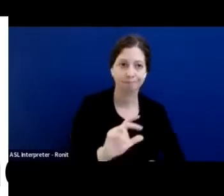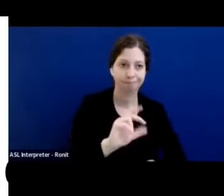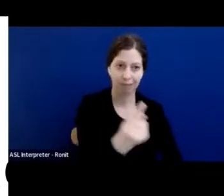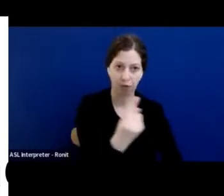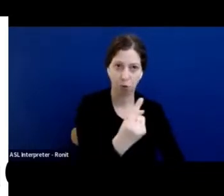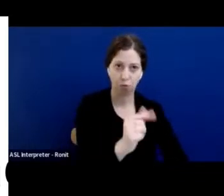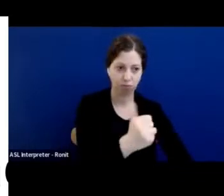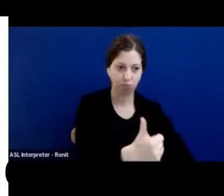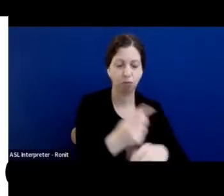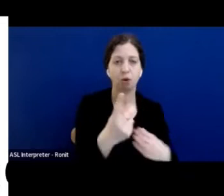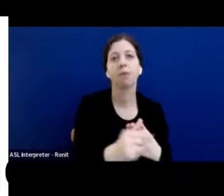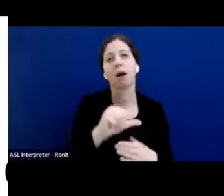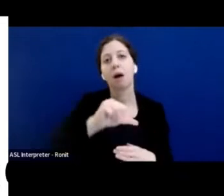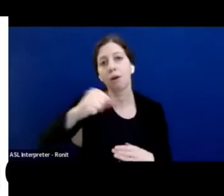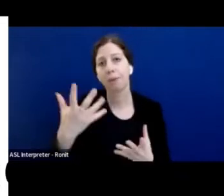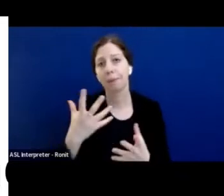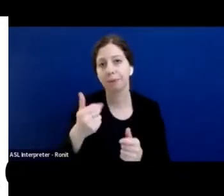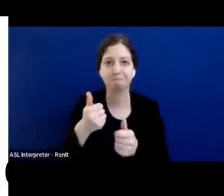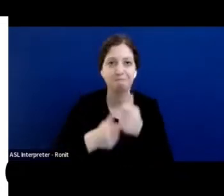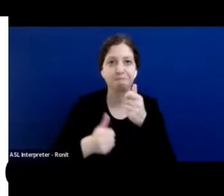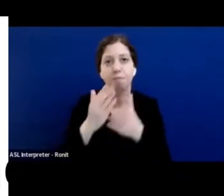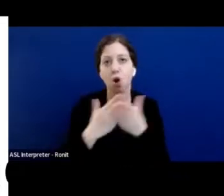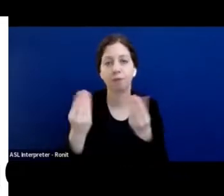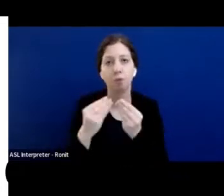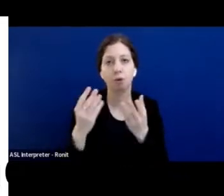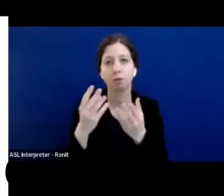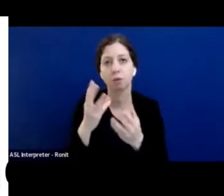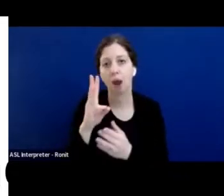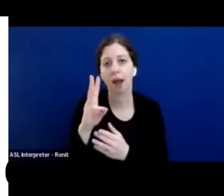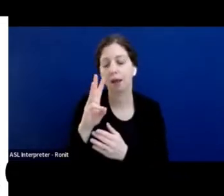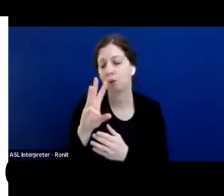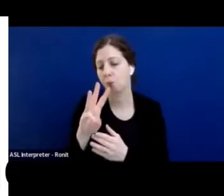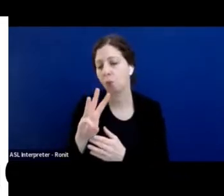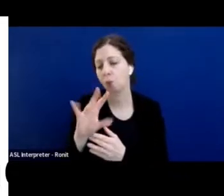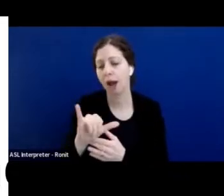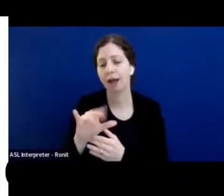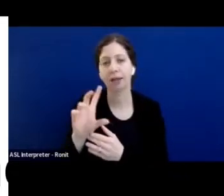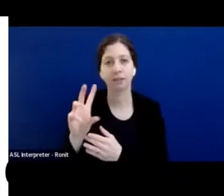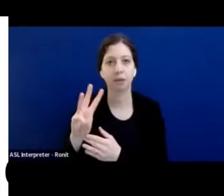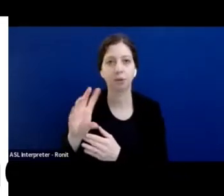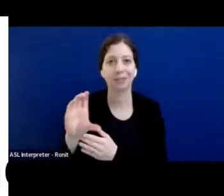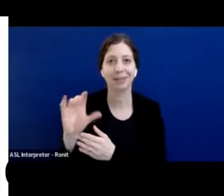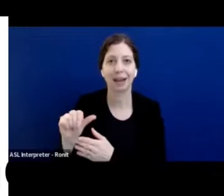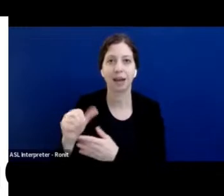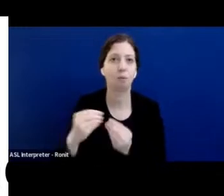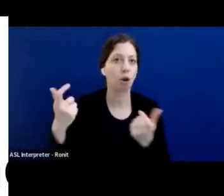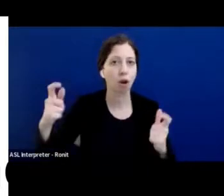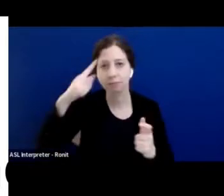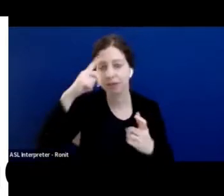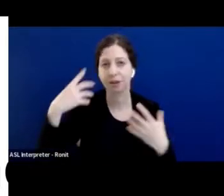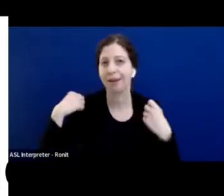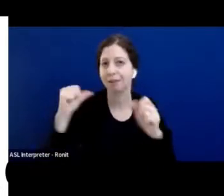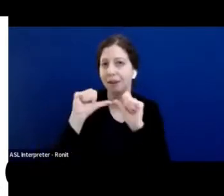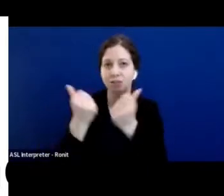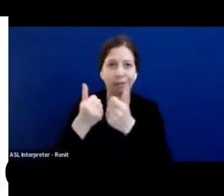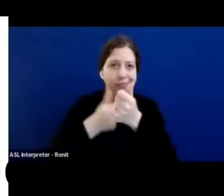programs. Others might be part of a YWCA, a larger mental health agency. It just